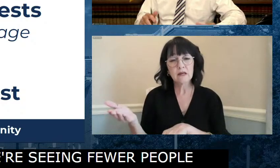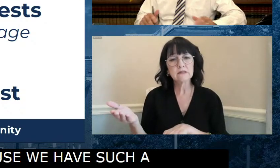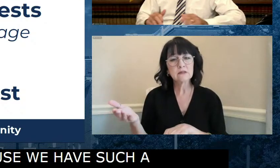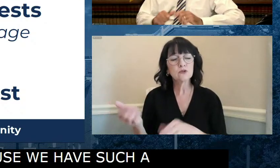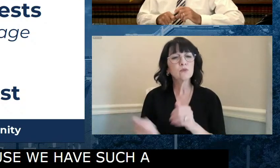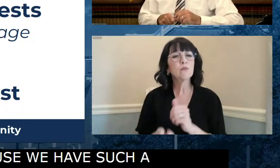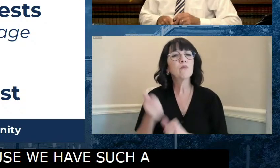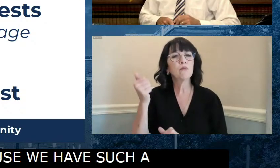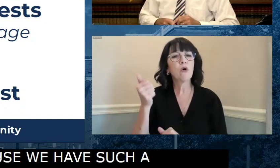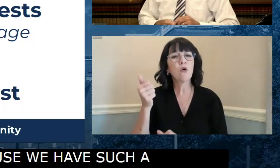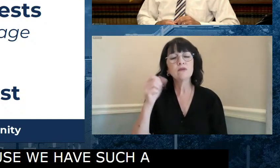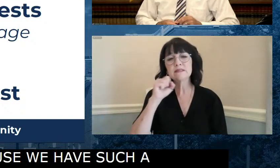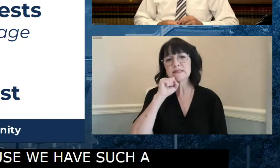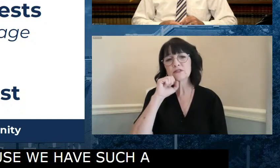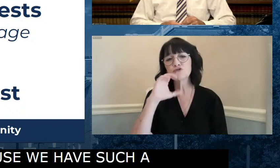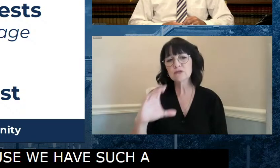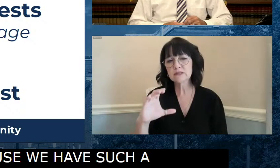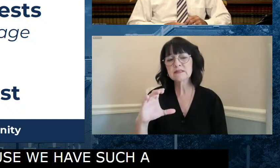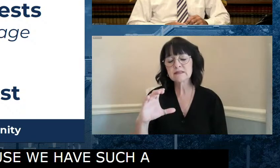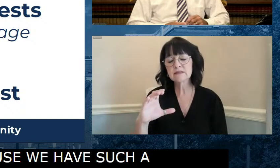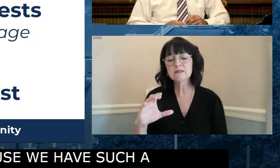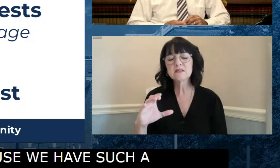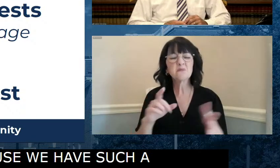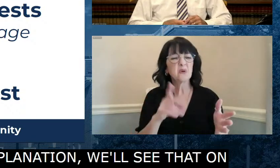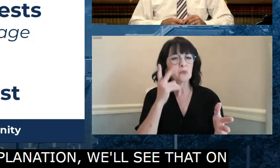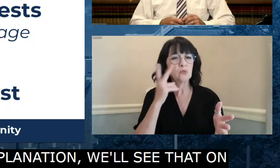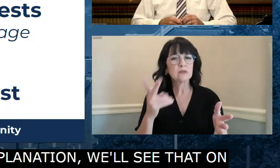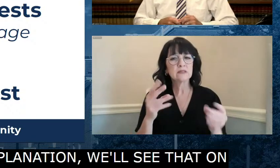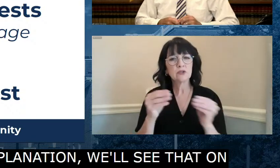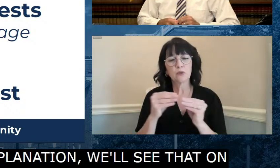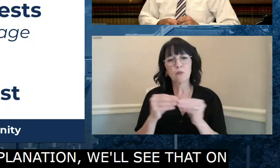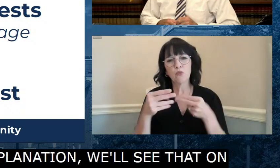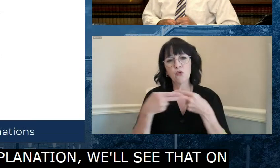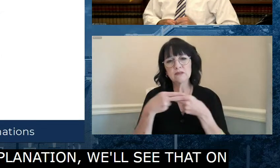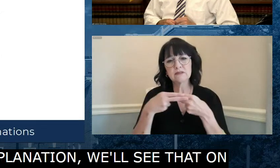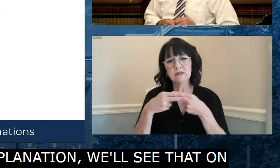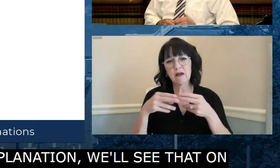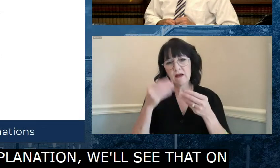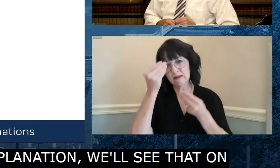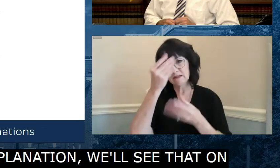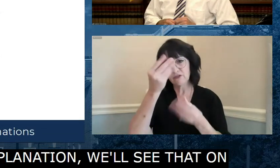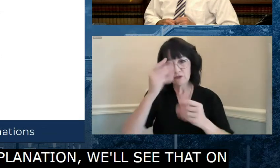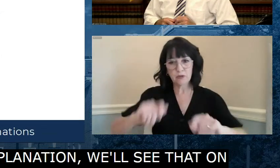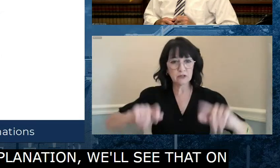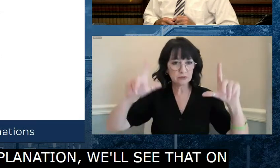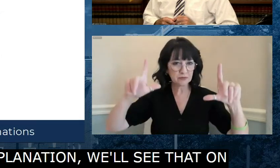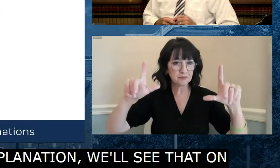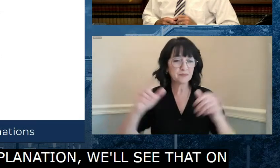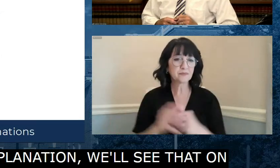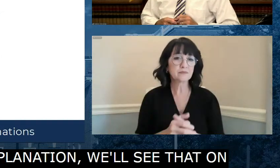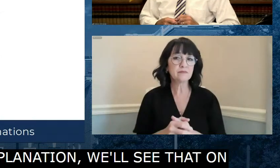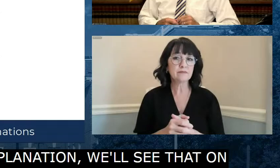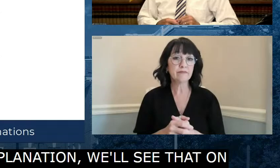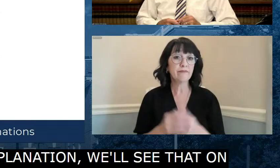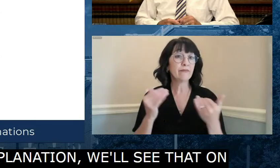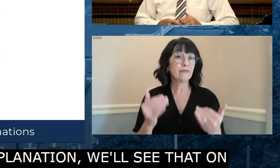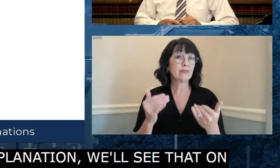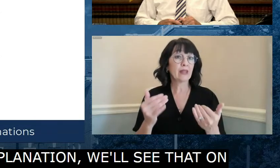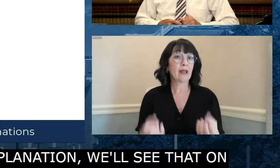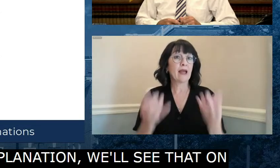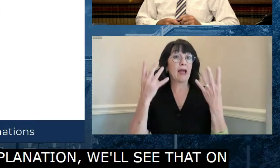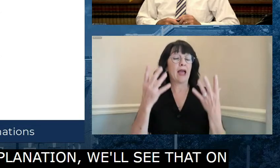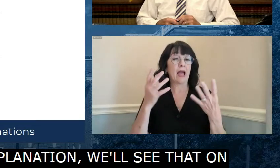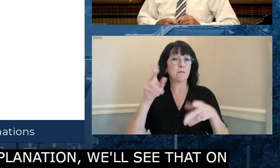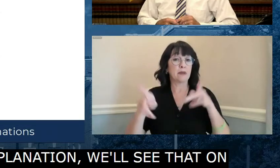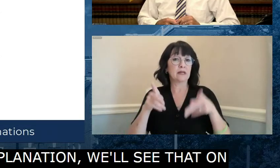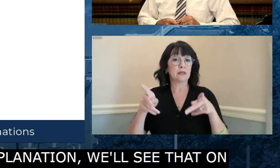next slide with the vaccine update. Total vaccines administered, we've gone over the million vaccine mark